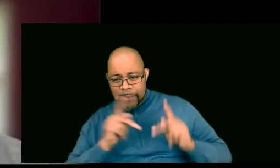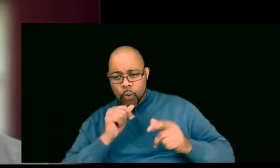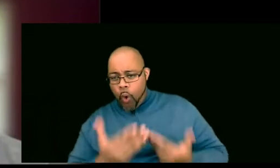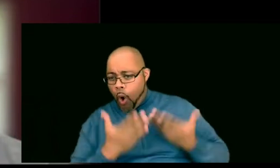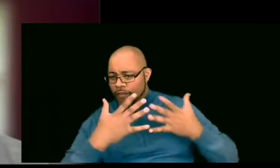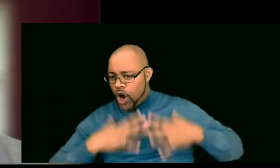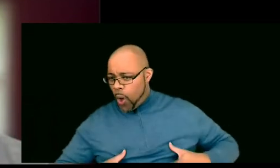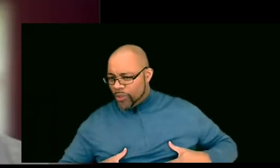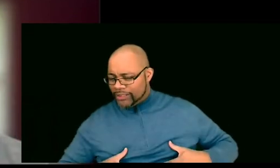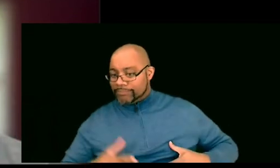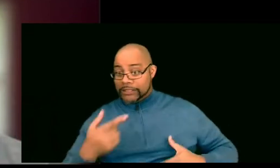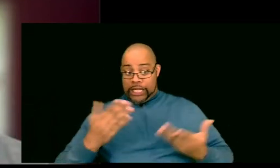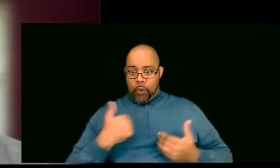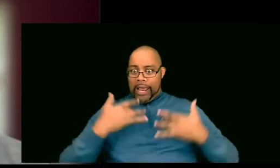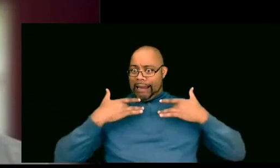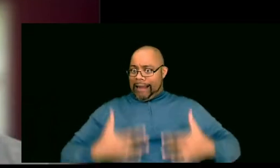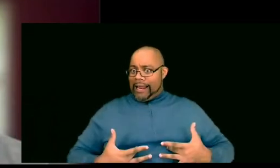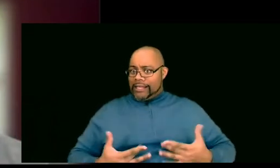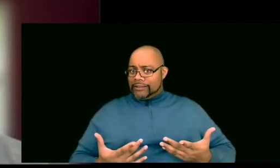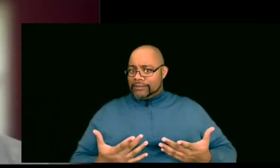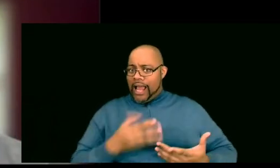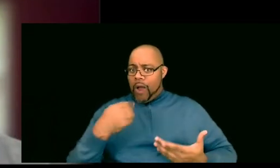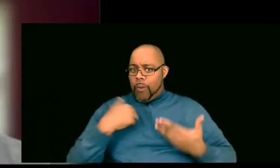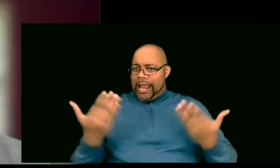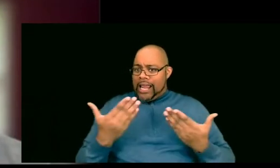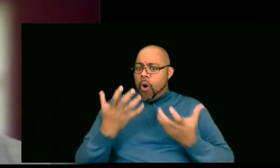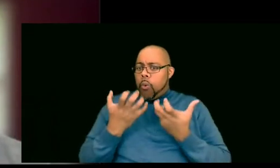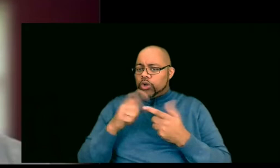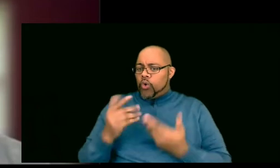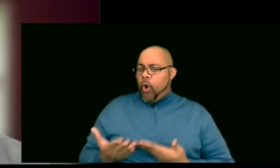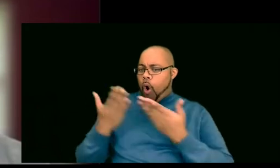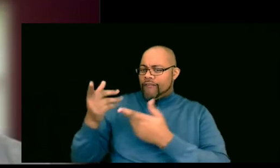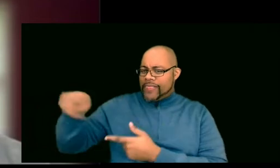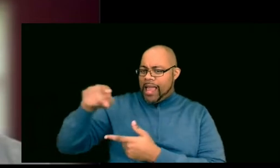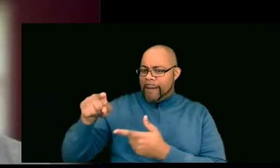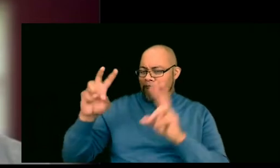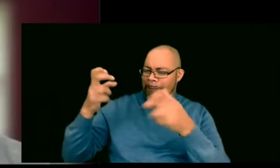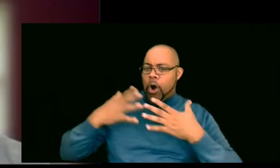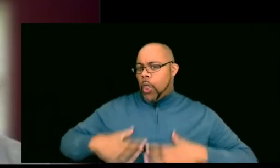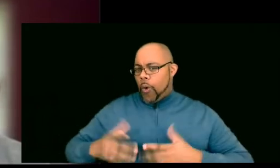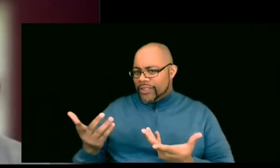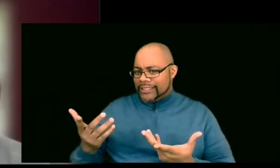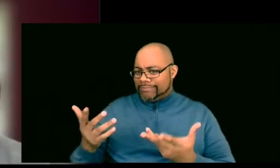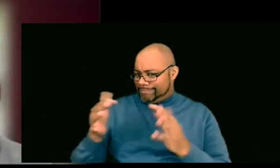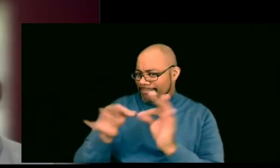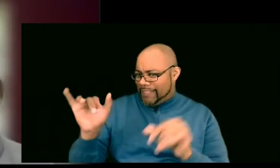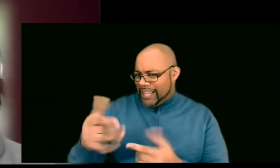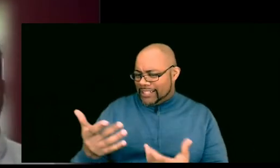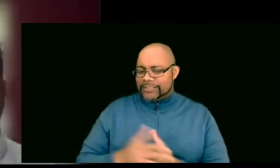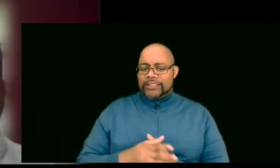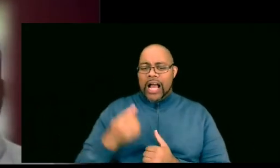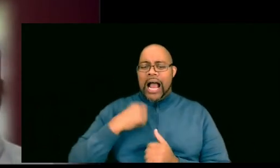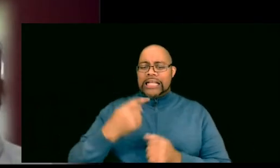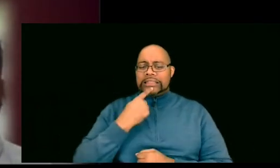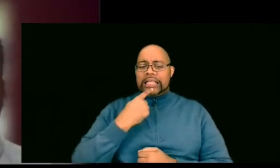clothing. And here we were naked somewhat, and we're here wanting to offer them clothing. And